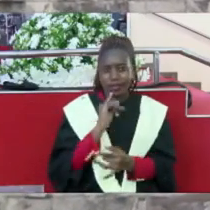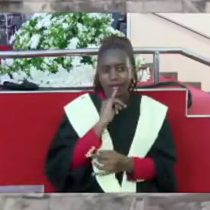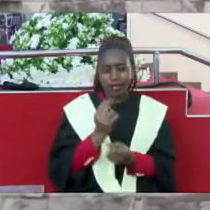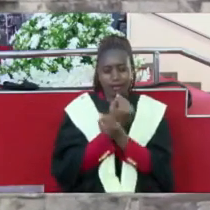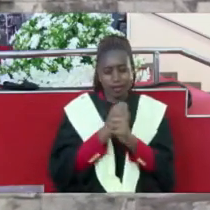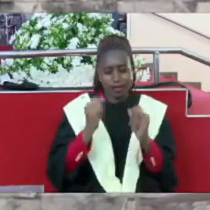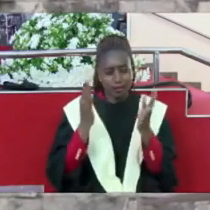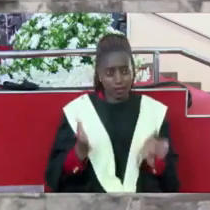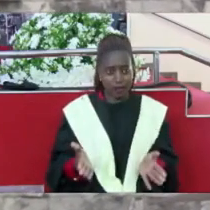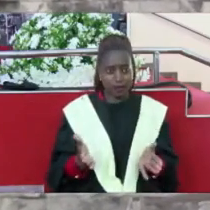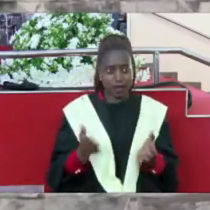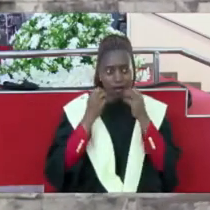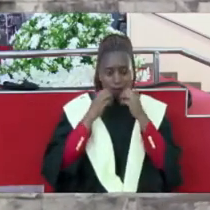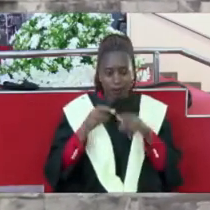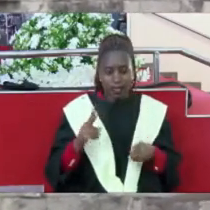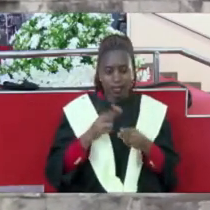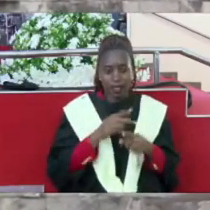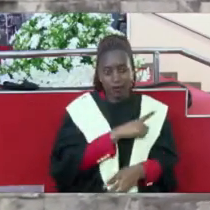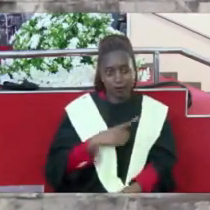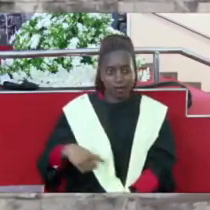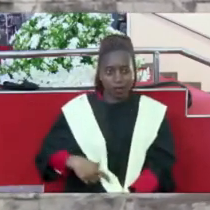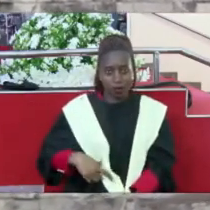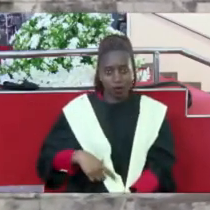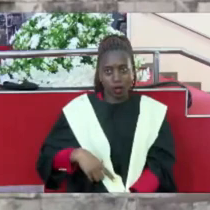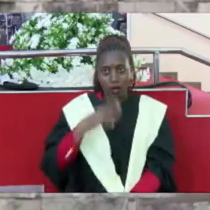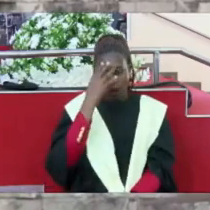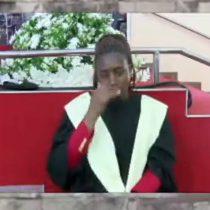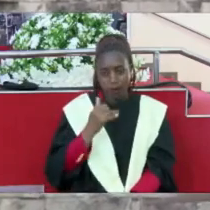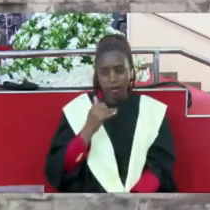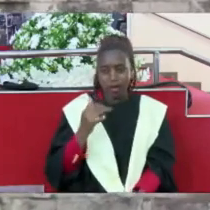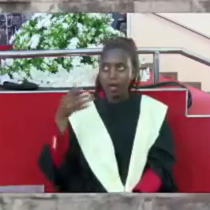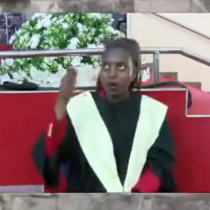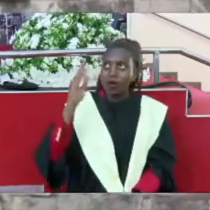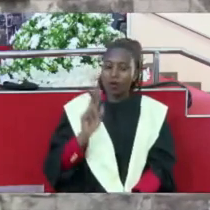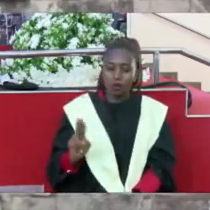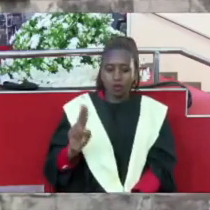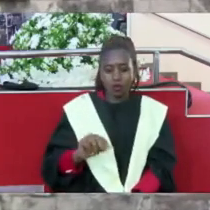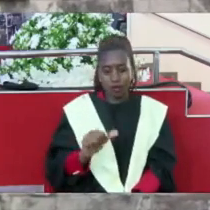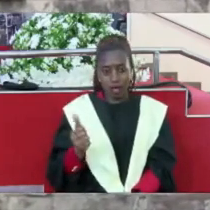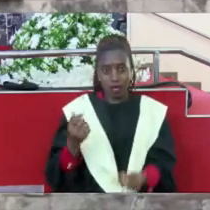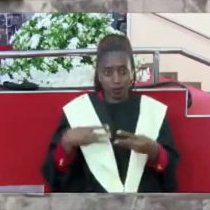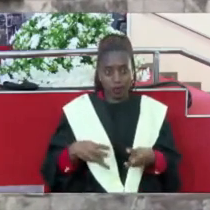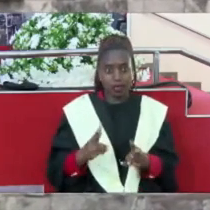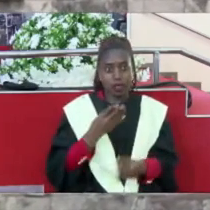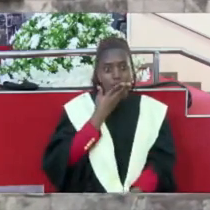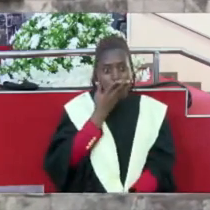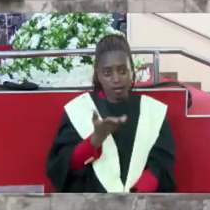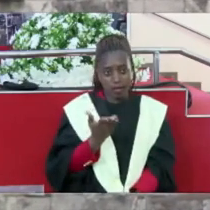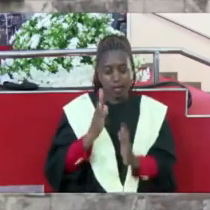name of the Lord. Because God used certain methods to answer our prayer and bring